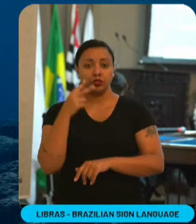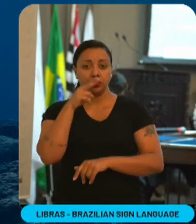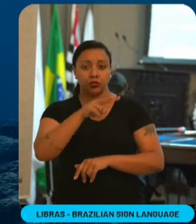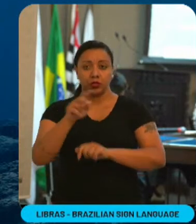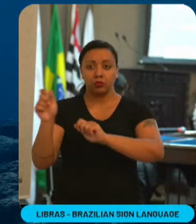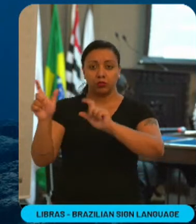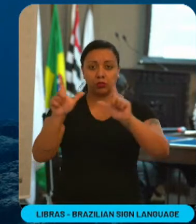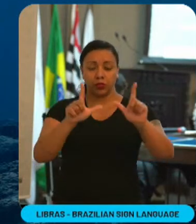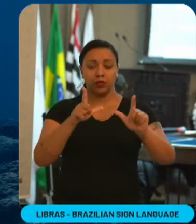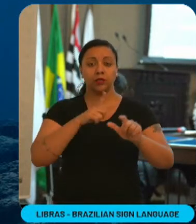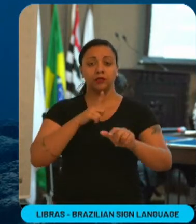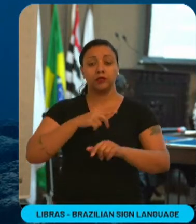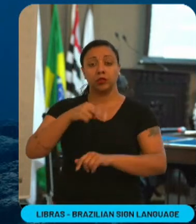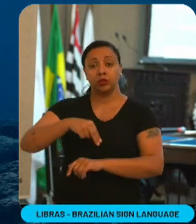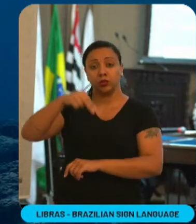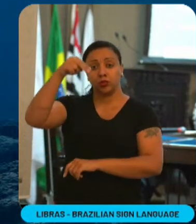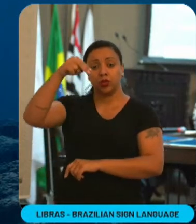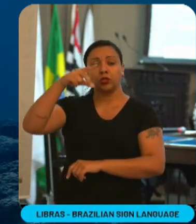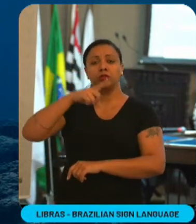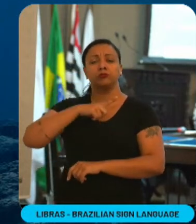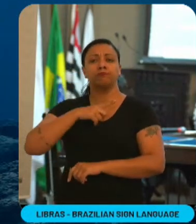diagnostic projections.